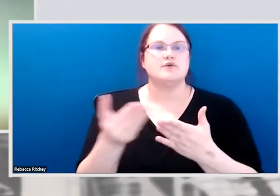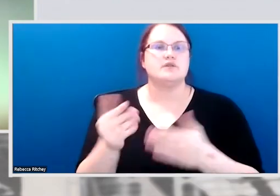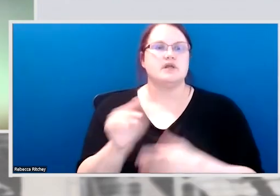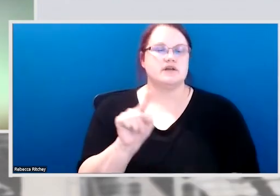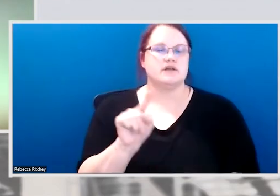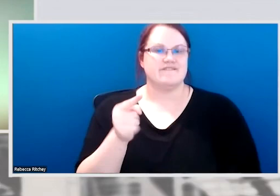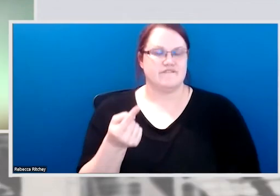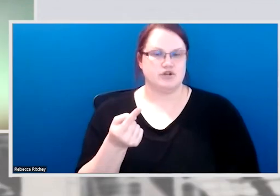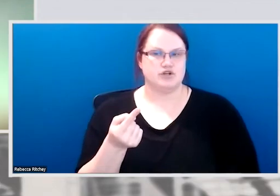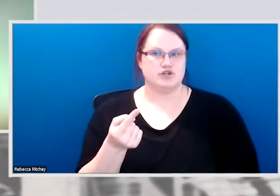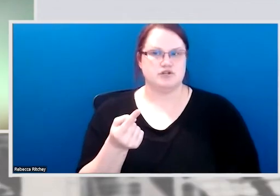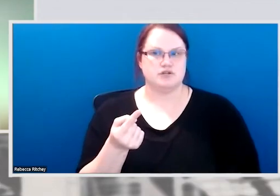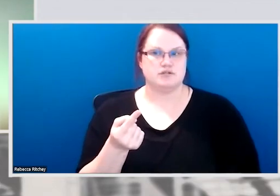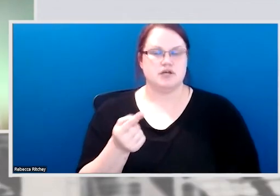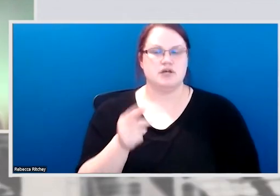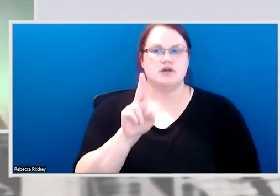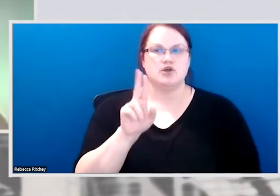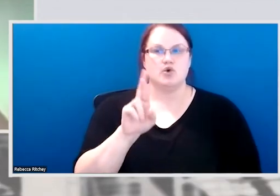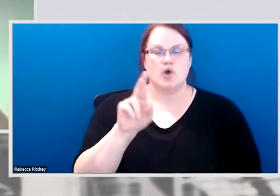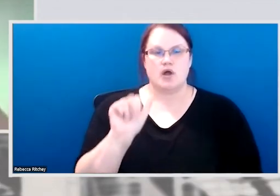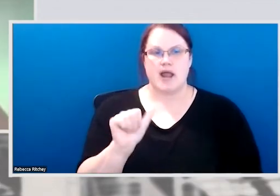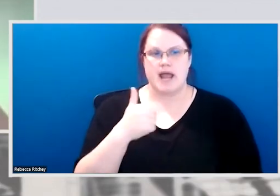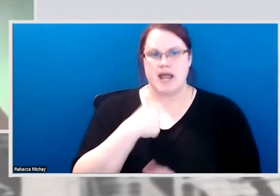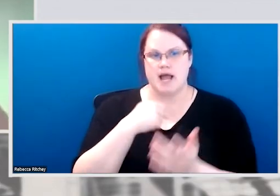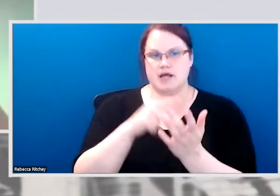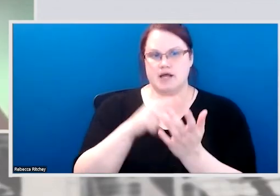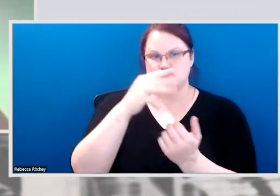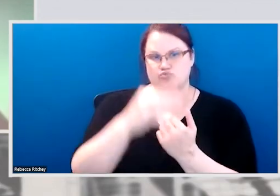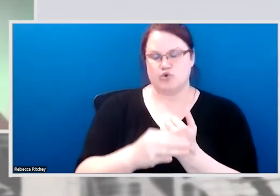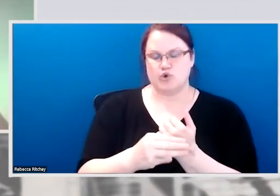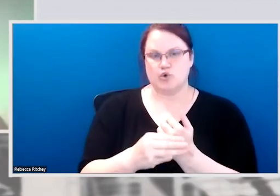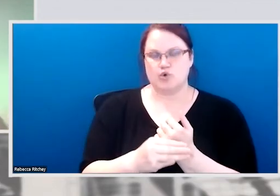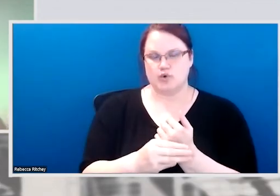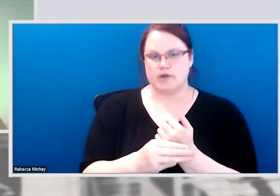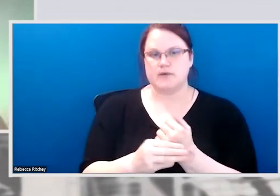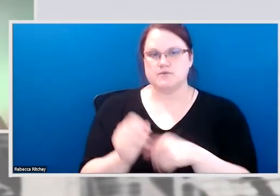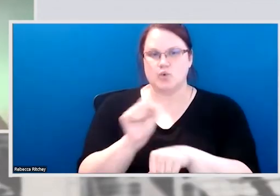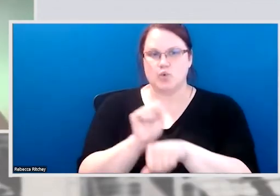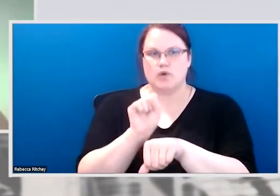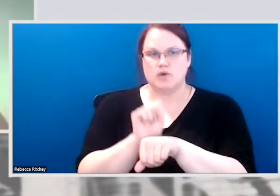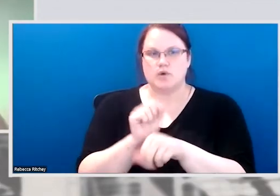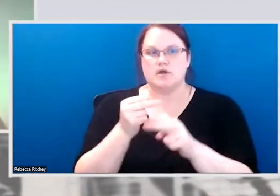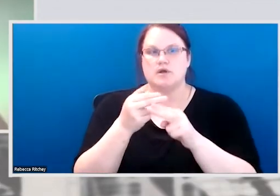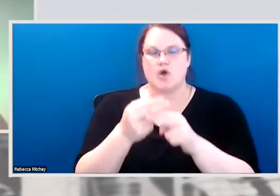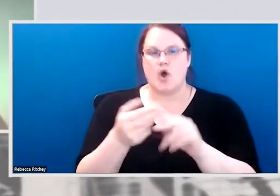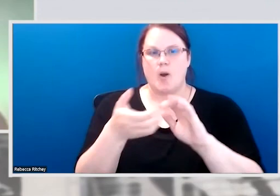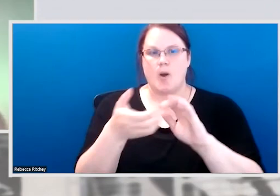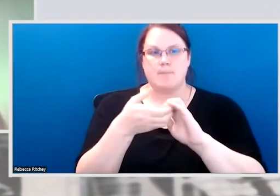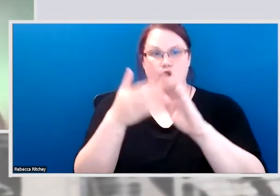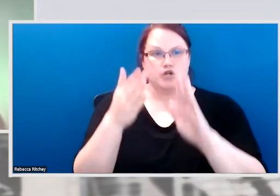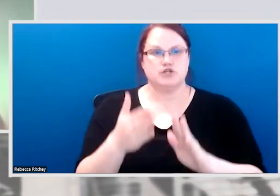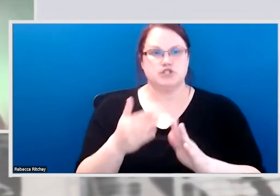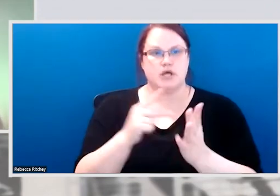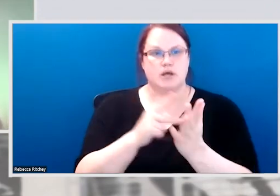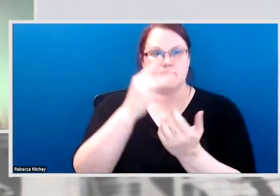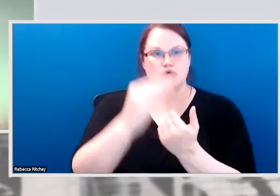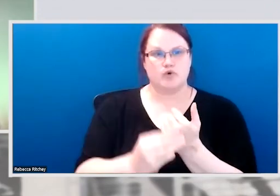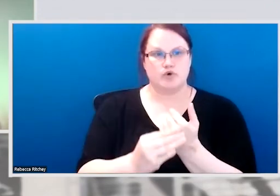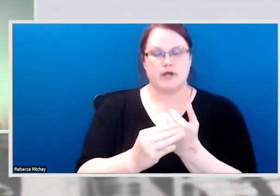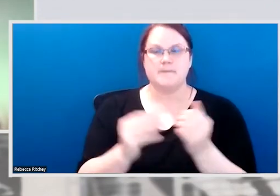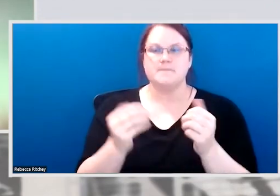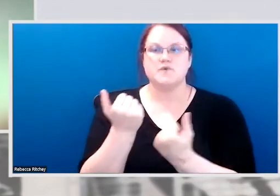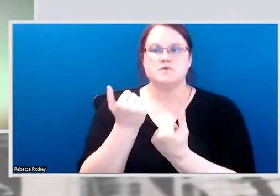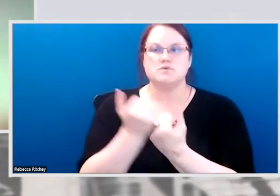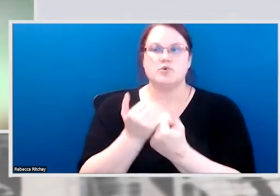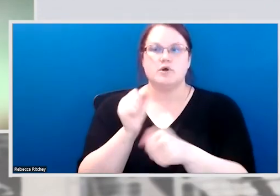is the URA has some programs. We have some programs that we work with that we call our partnership programs, where we support